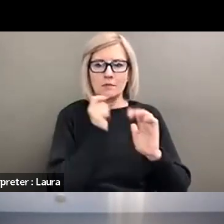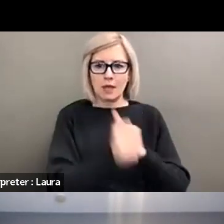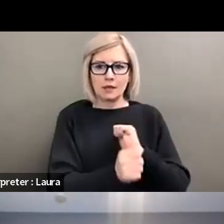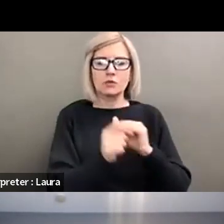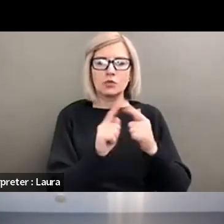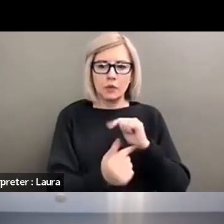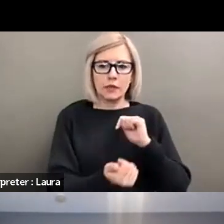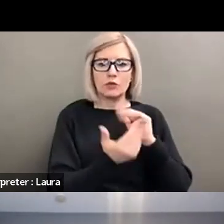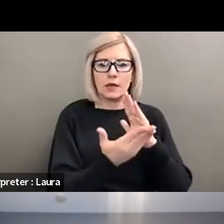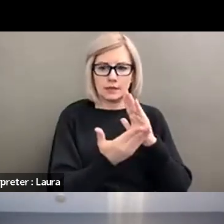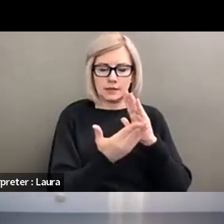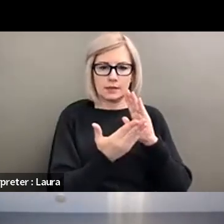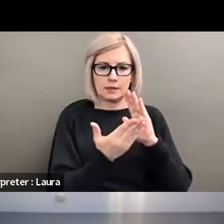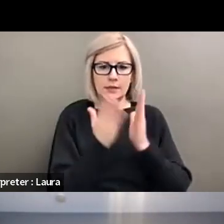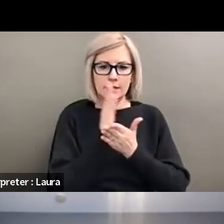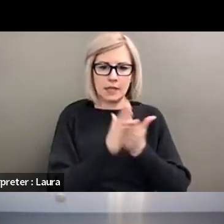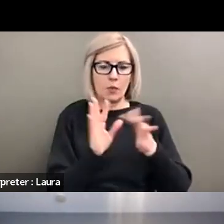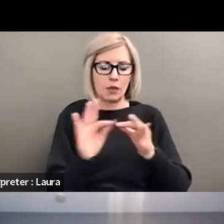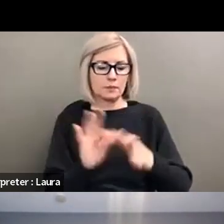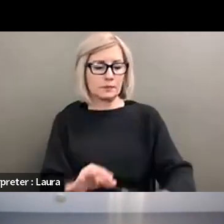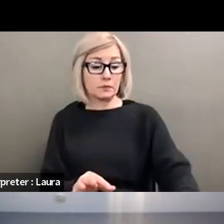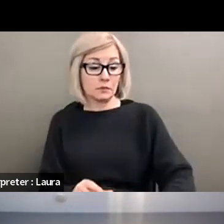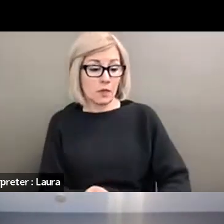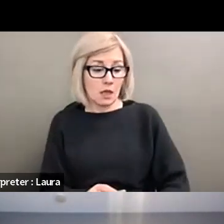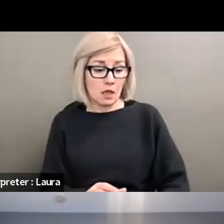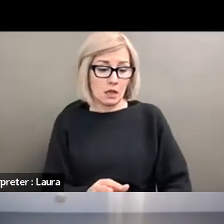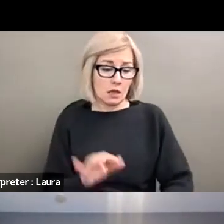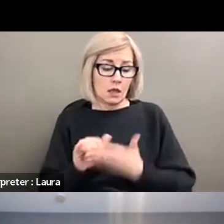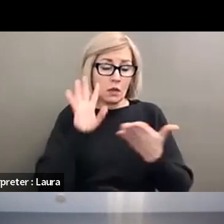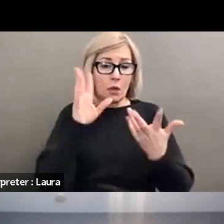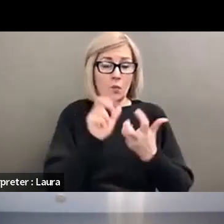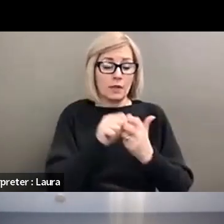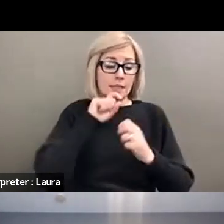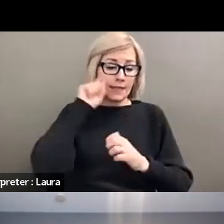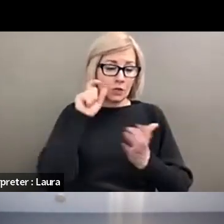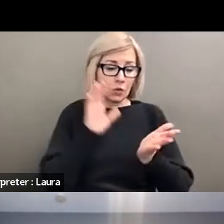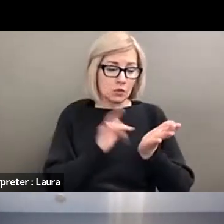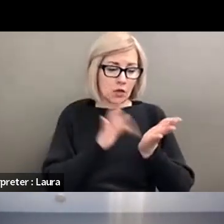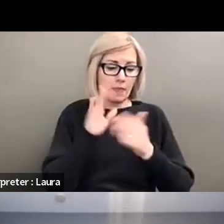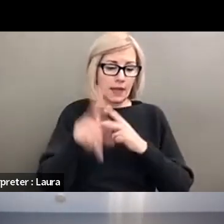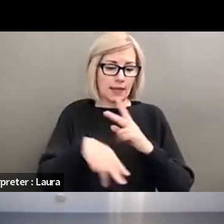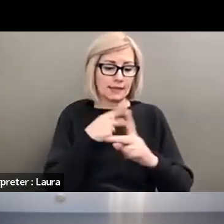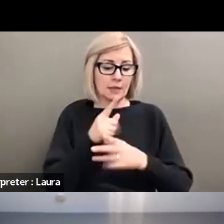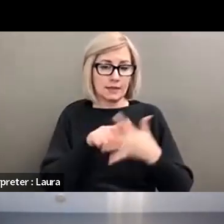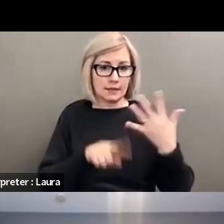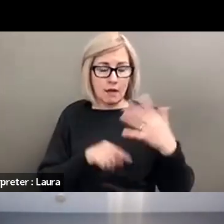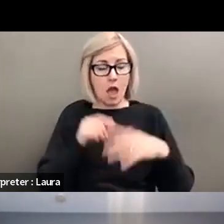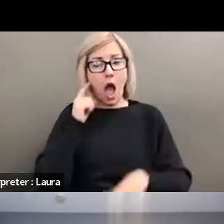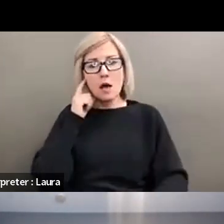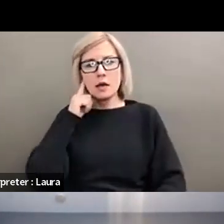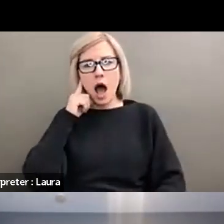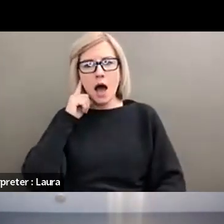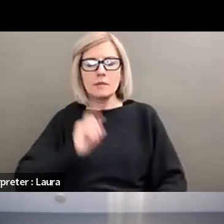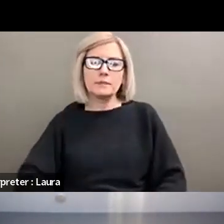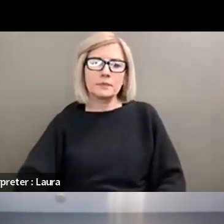address some of what you came up against with the sexual assault and that type of stuff.